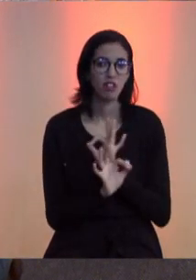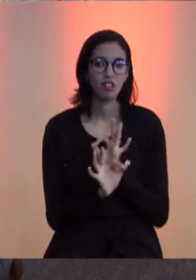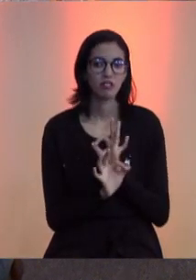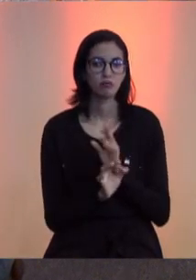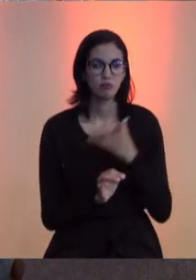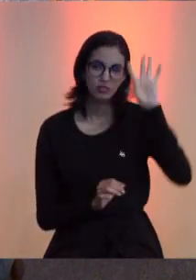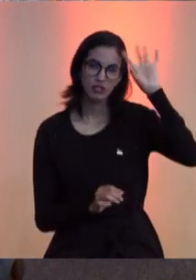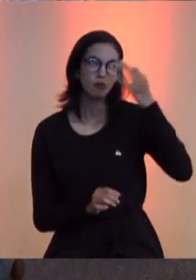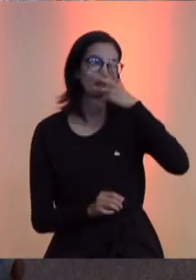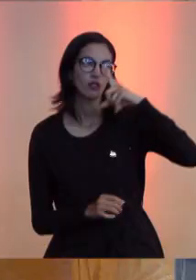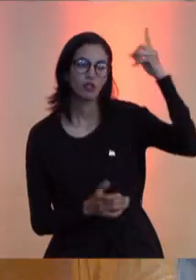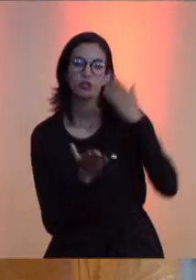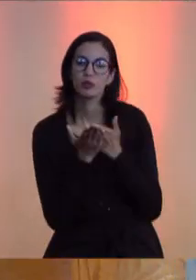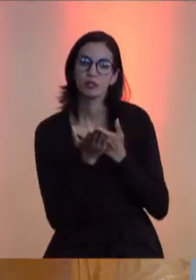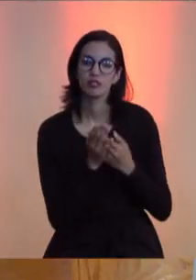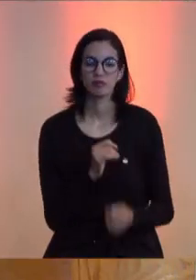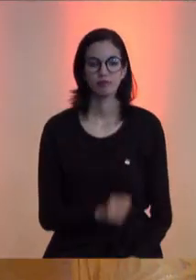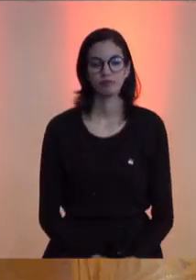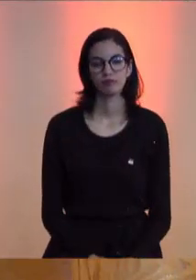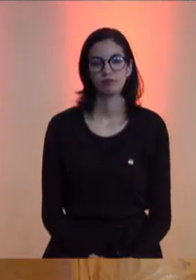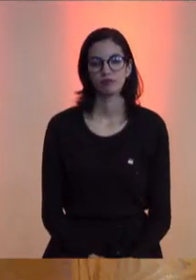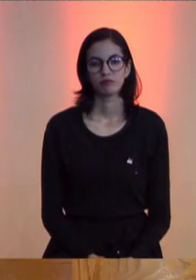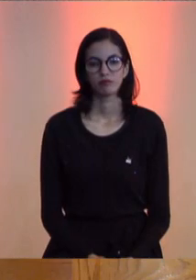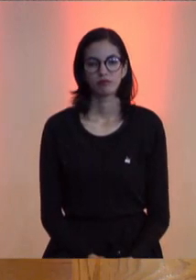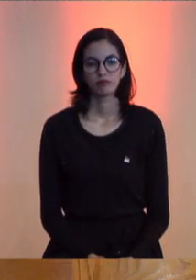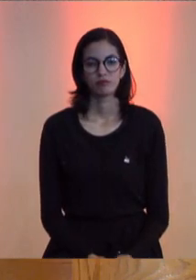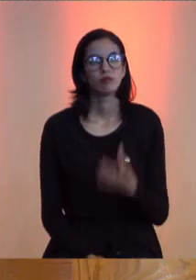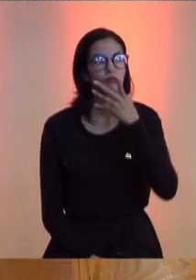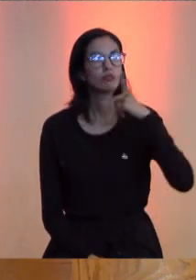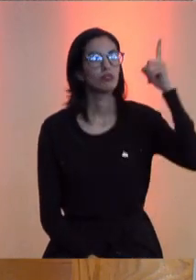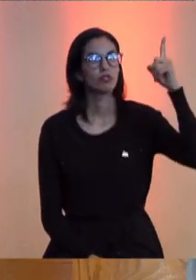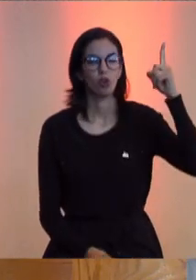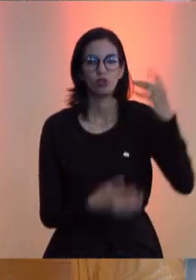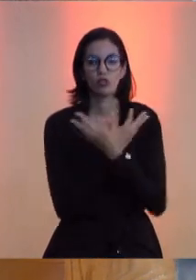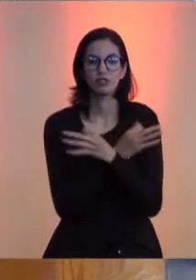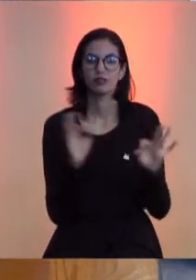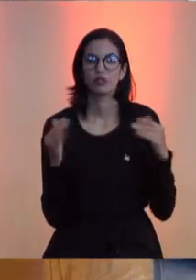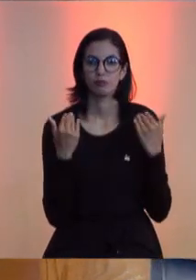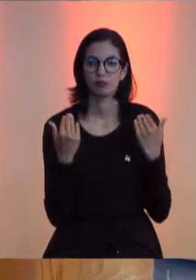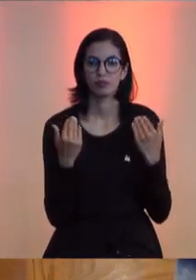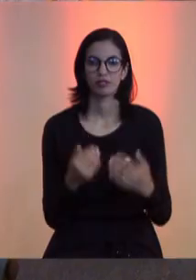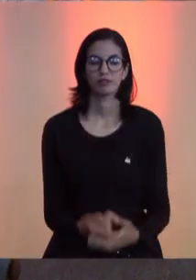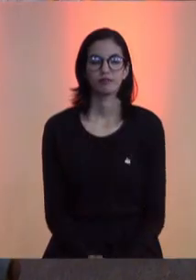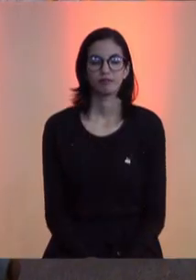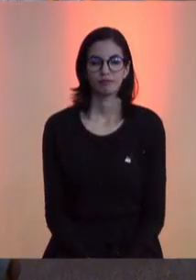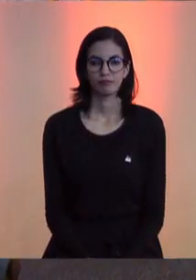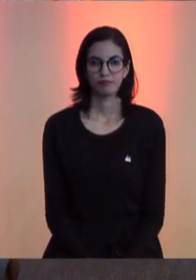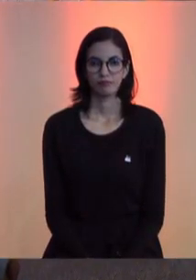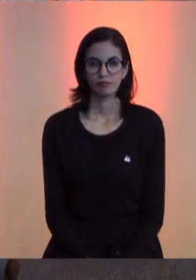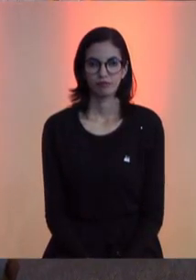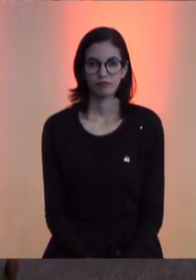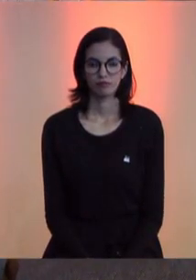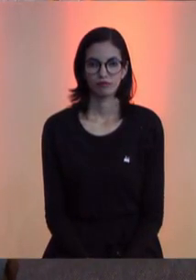God is able. Y le dicen al rey, sabemos que nuestro Dios puede, es capaz. You see, when I read that